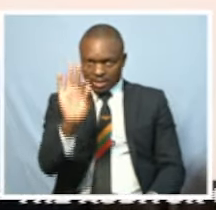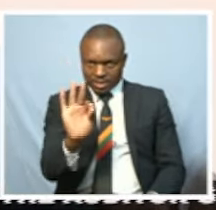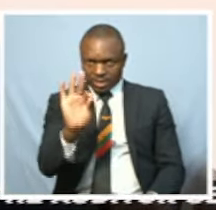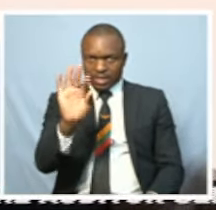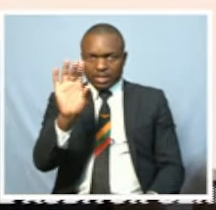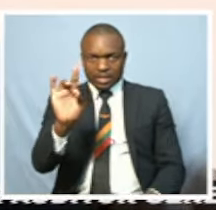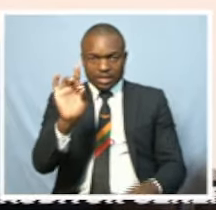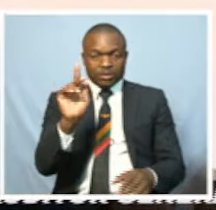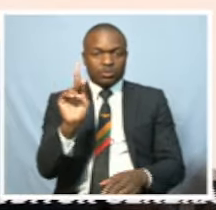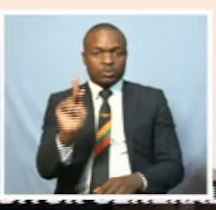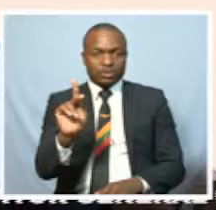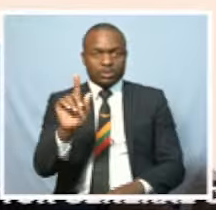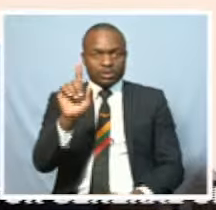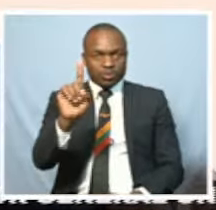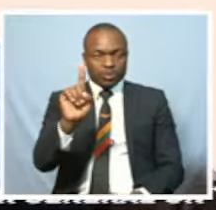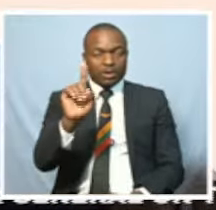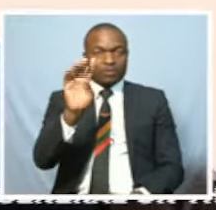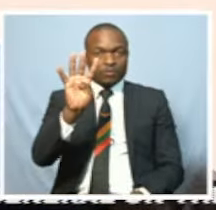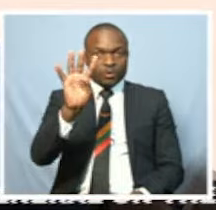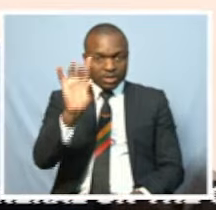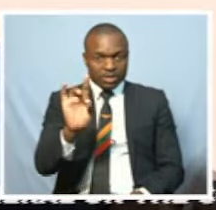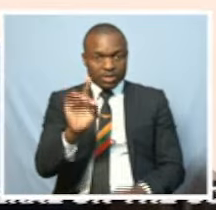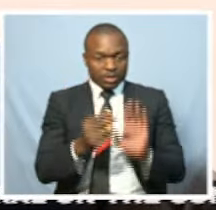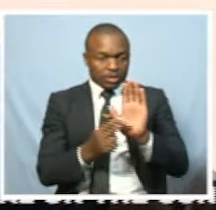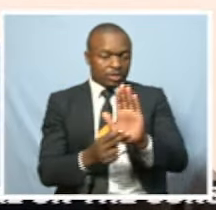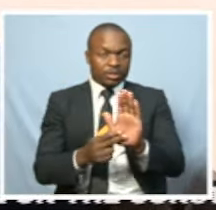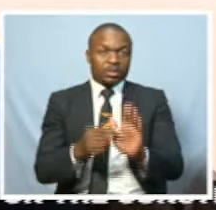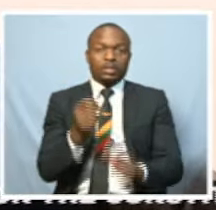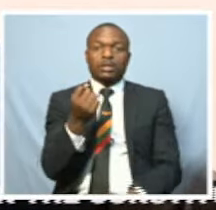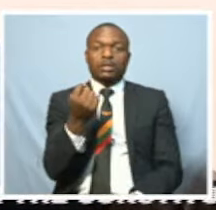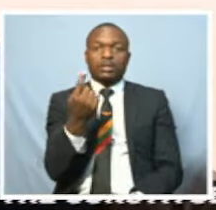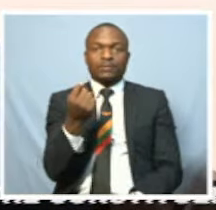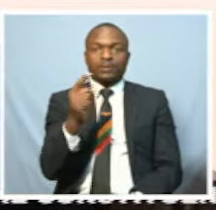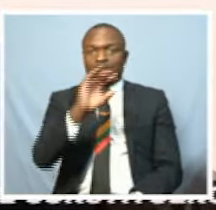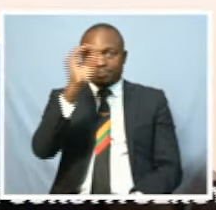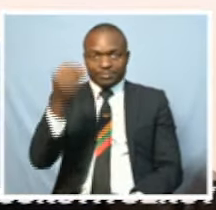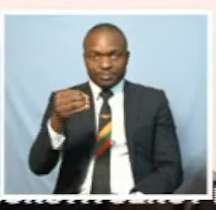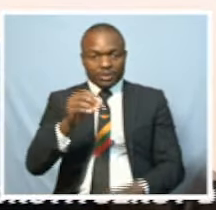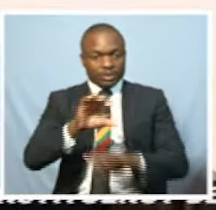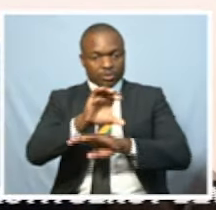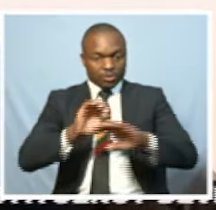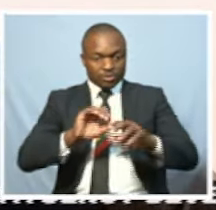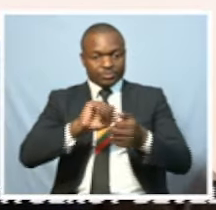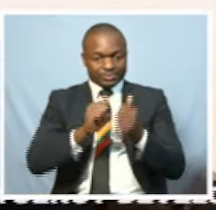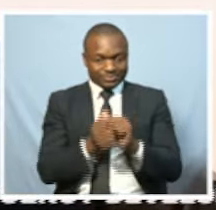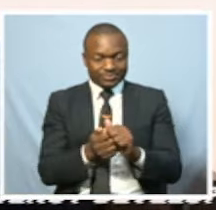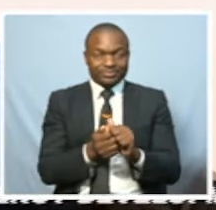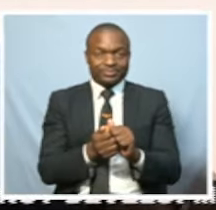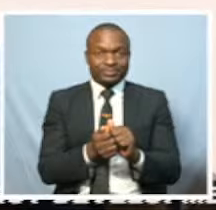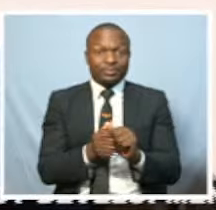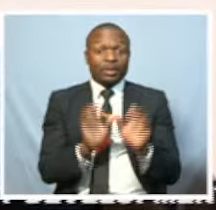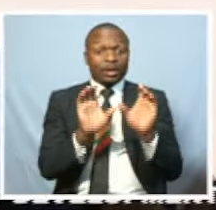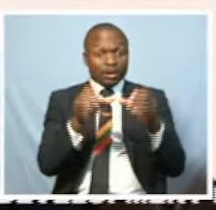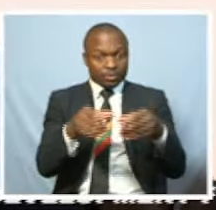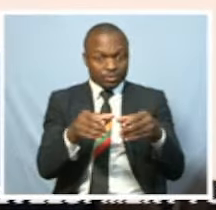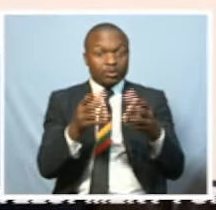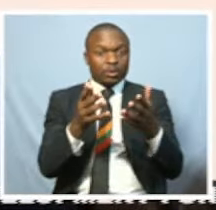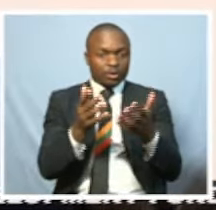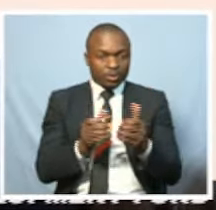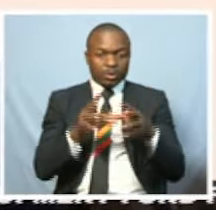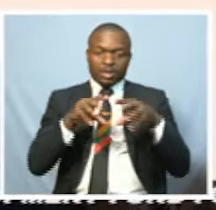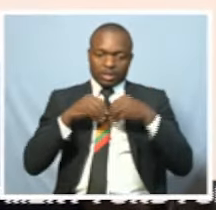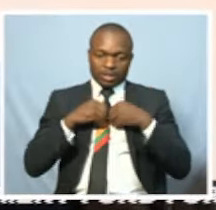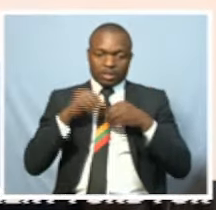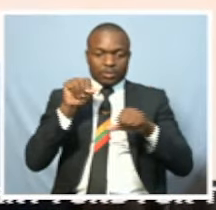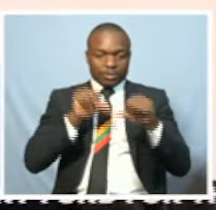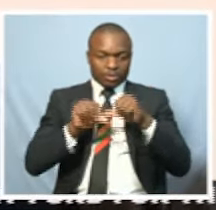498 kwacha 148, representing 11%. Cause of query, the council would like to